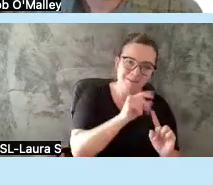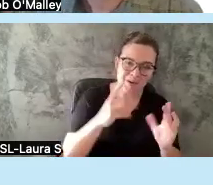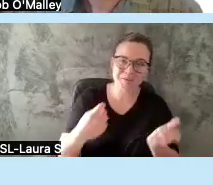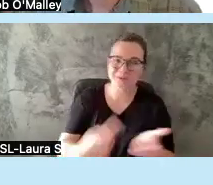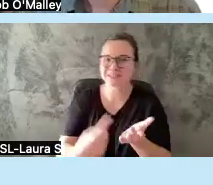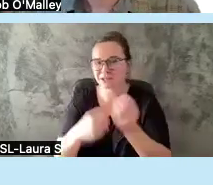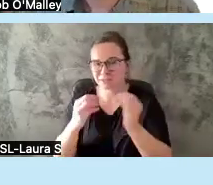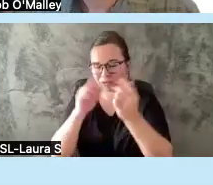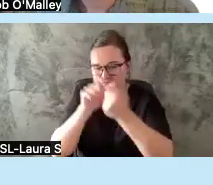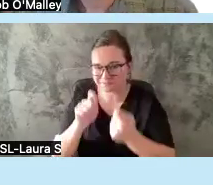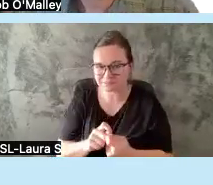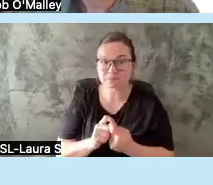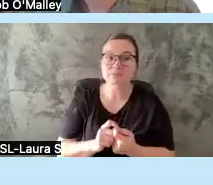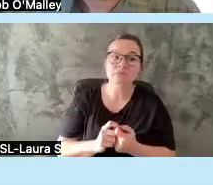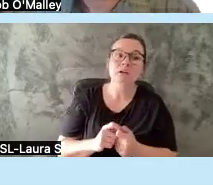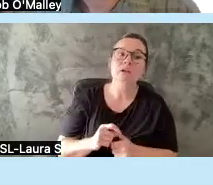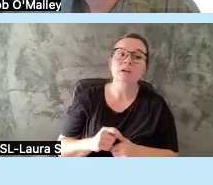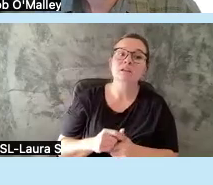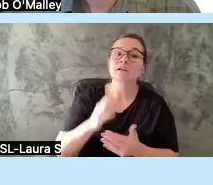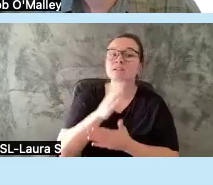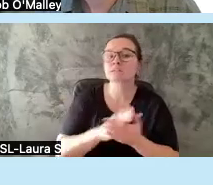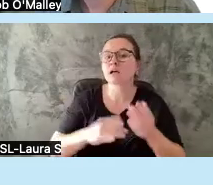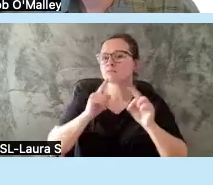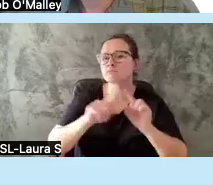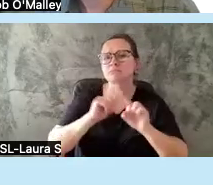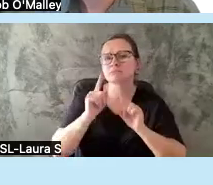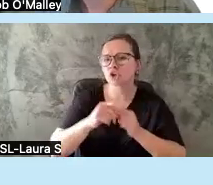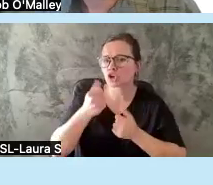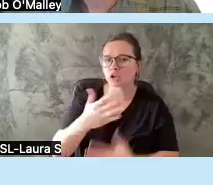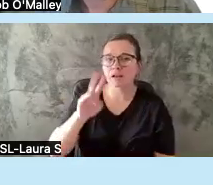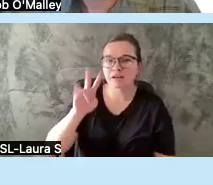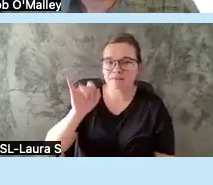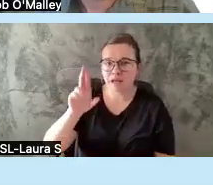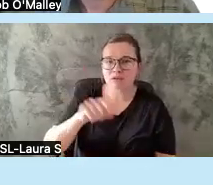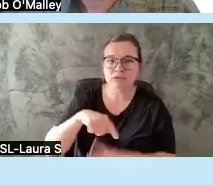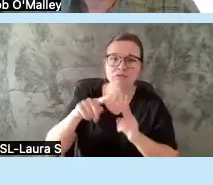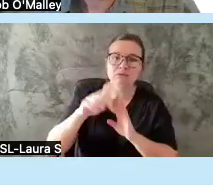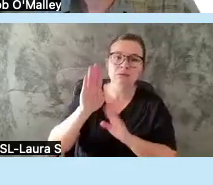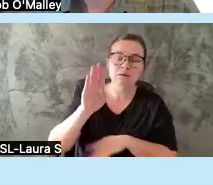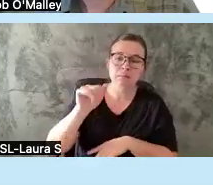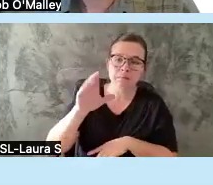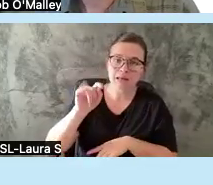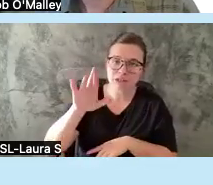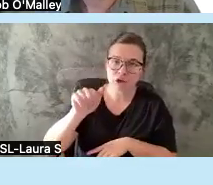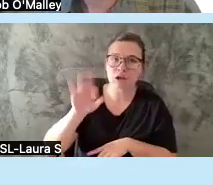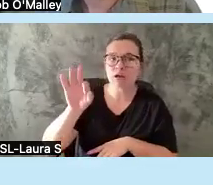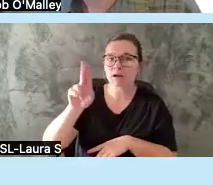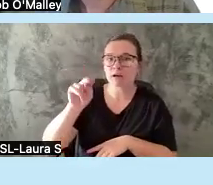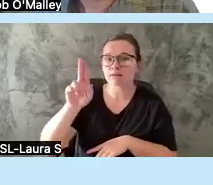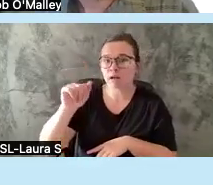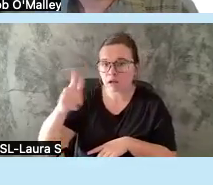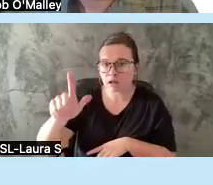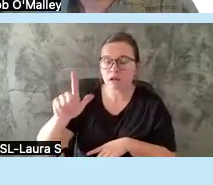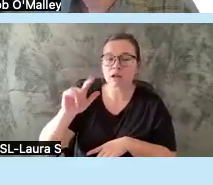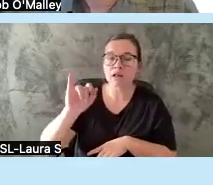more specifics. So health conditions could have many different causes. Viruses or bacterial or fungal infections can cause people to be unwell for a